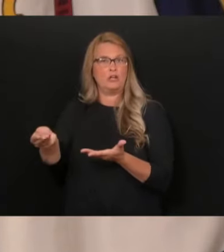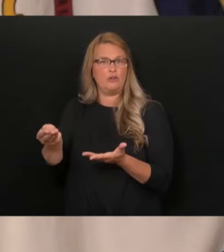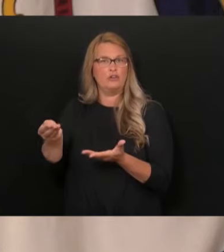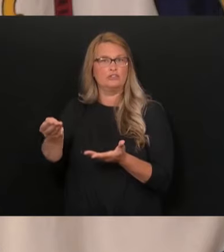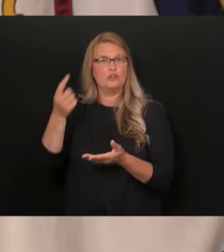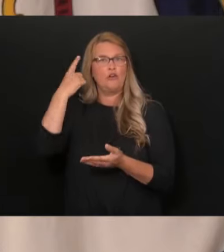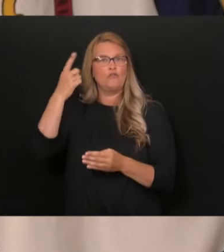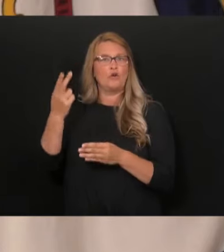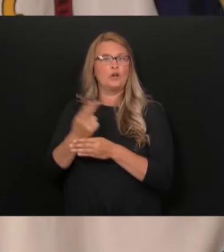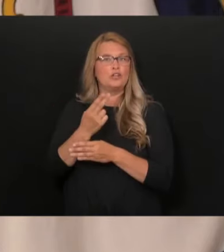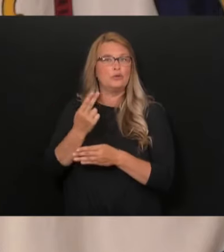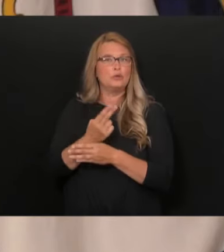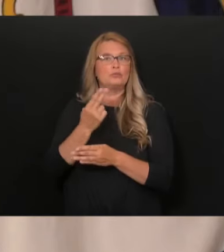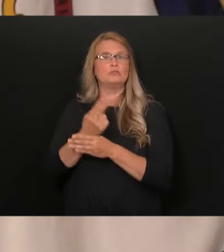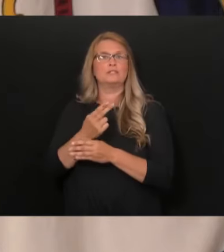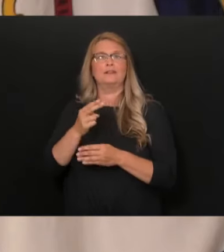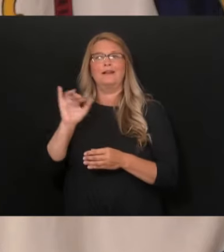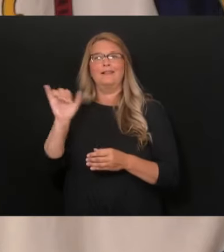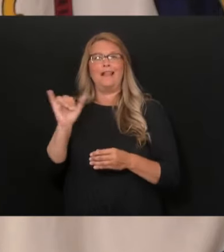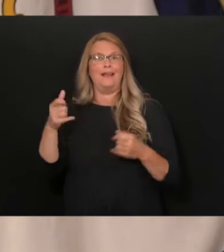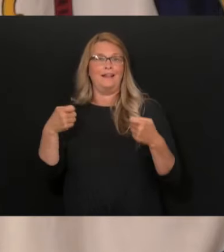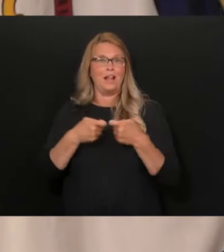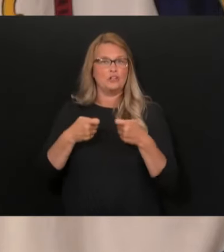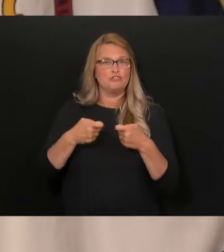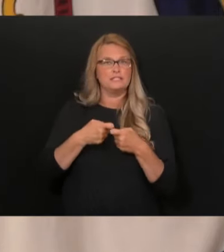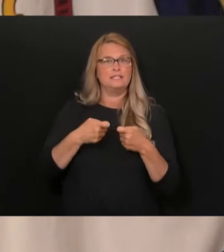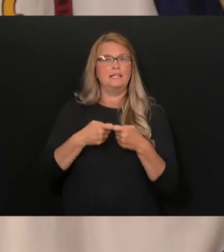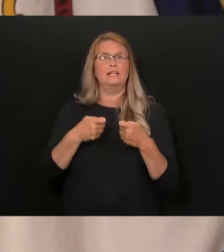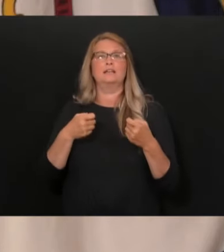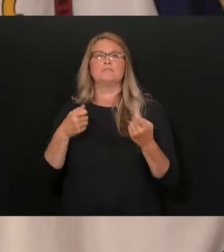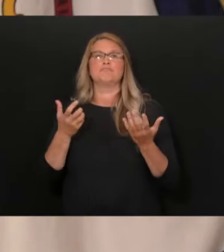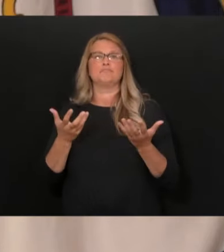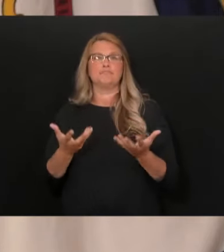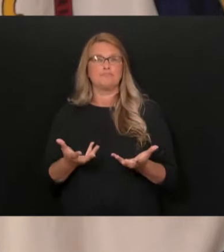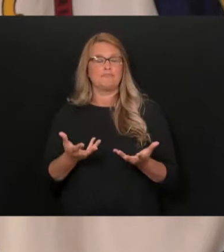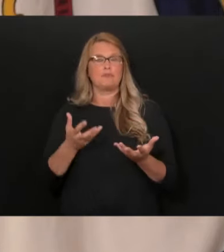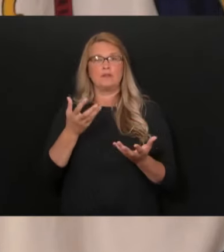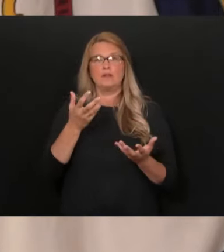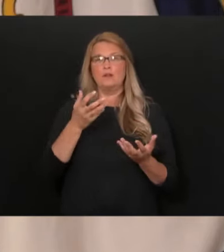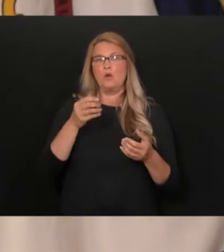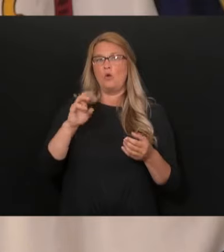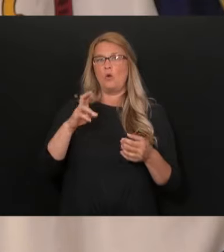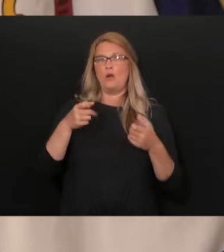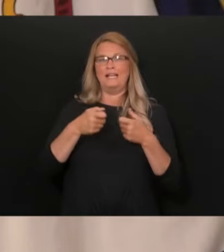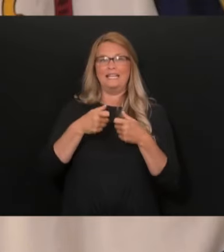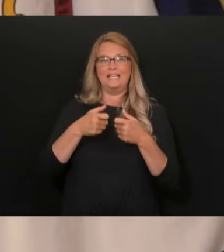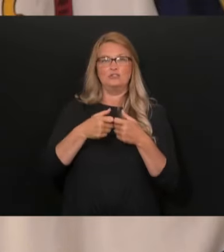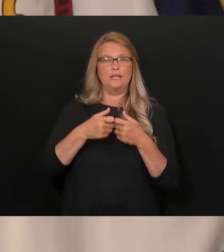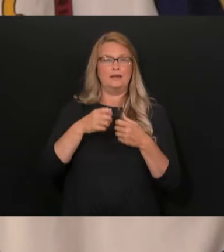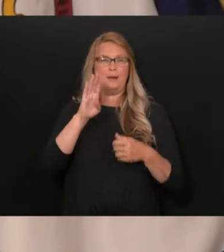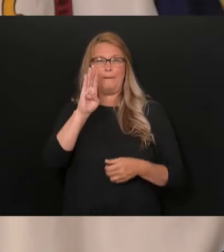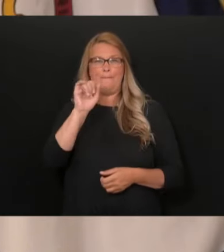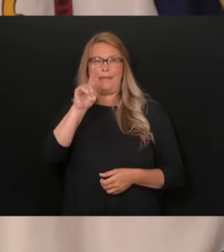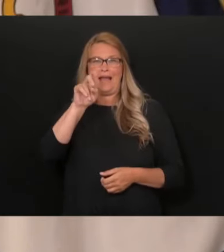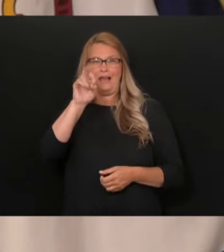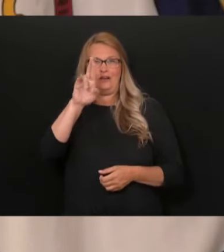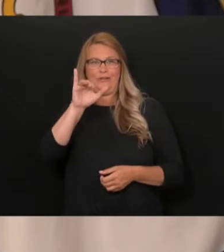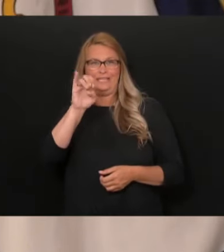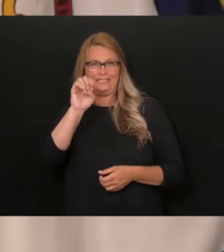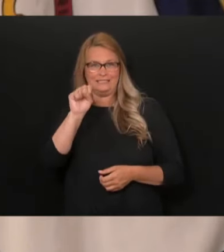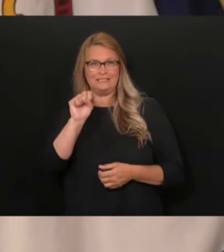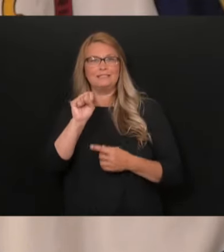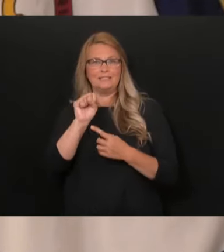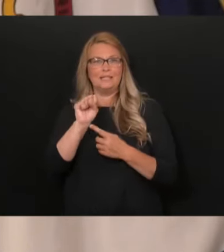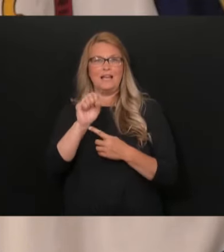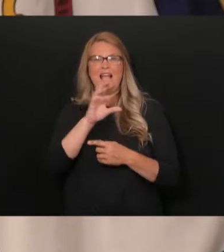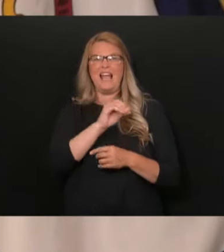the use in products such as electricity, or electric vehicle batteries and missile systems, and